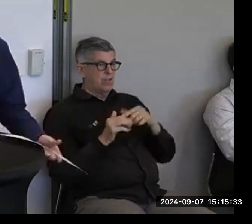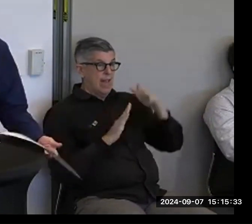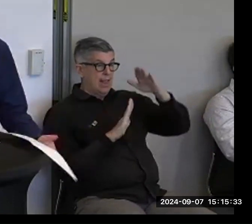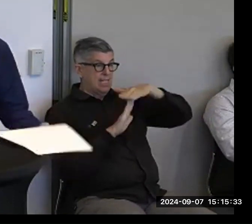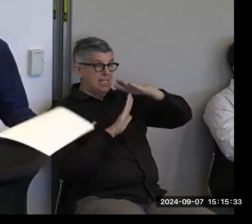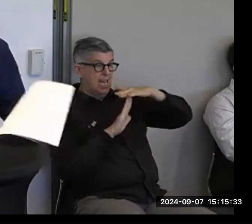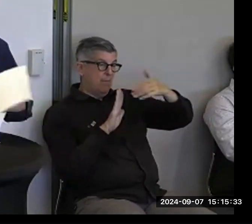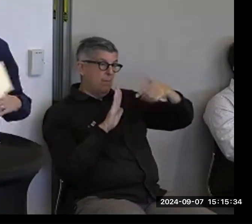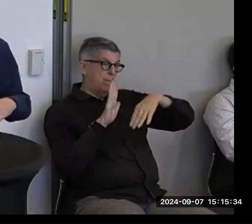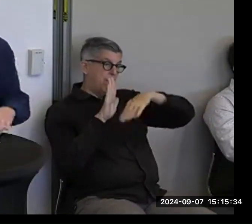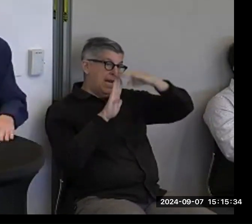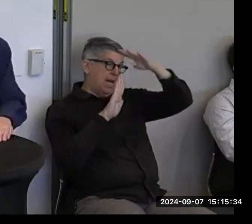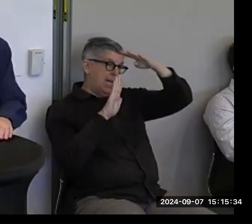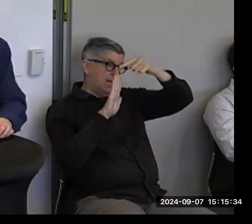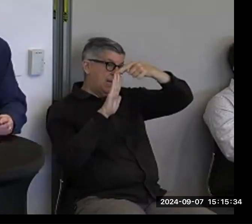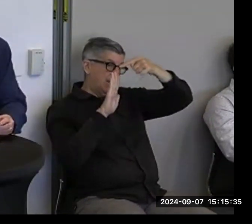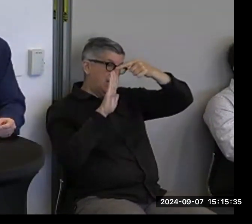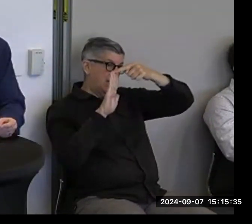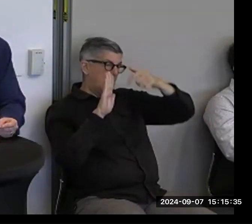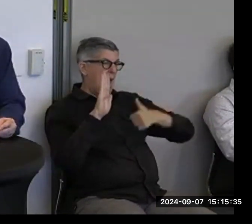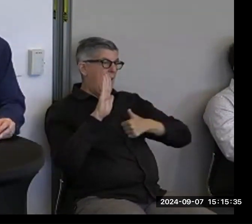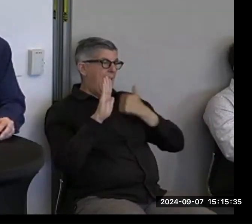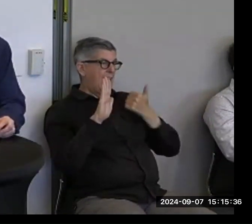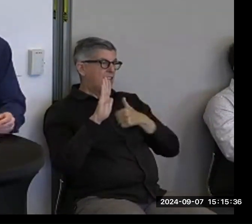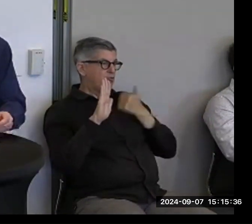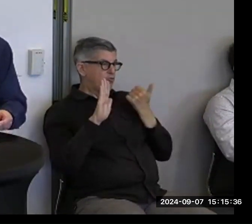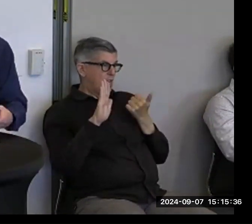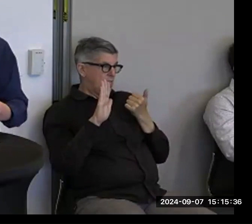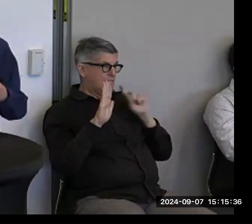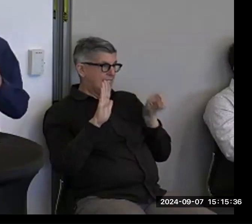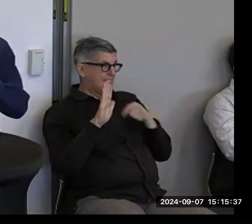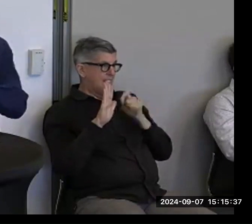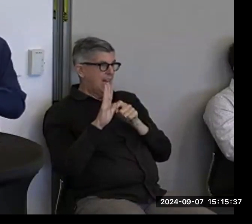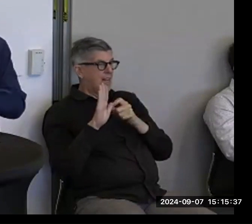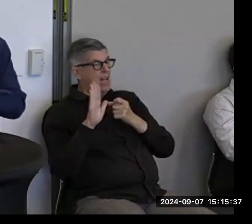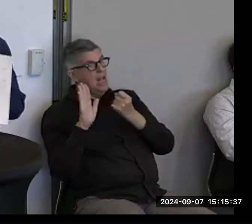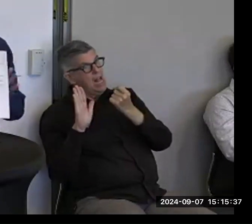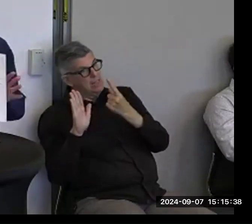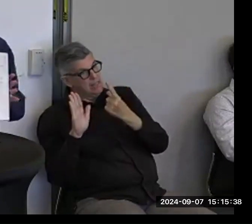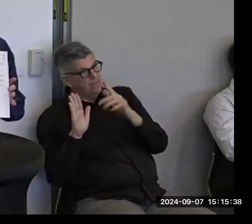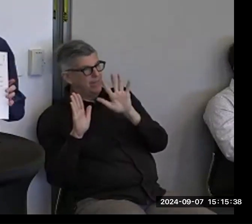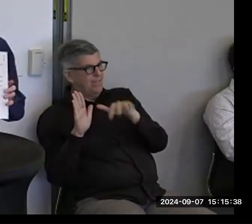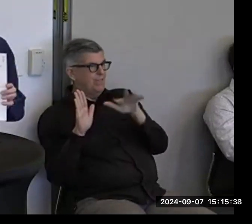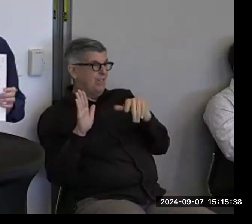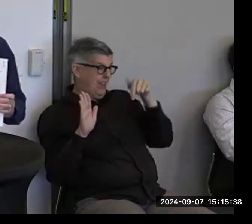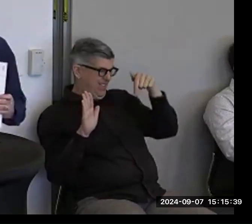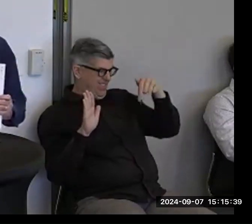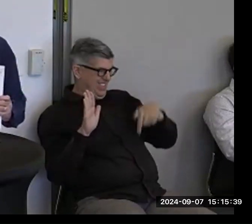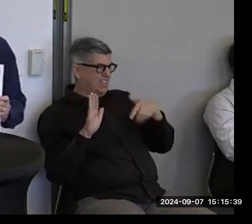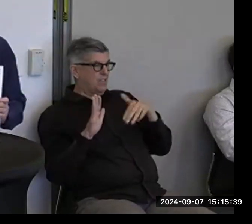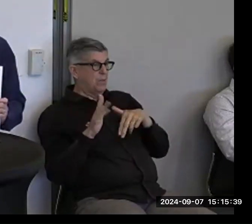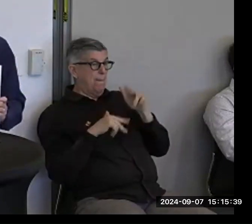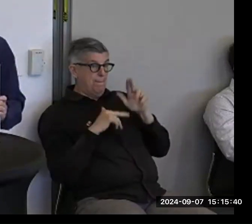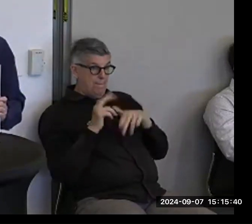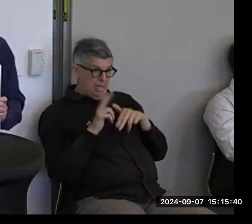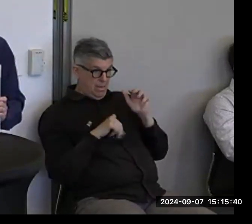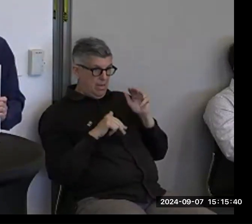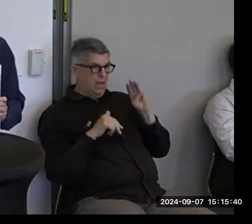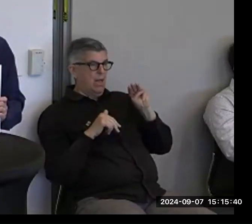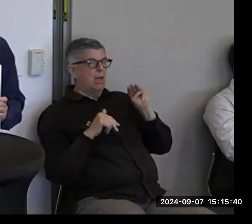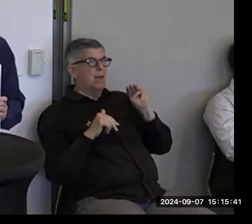address, and our address street location is 1155, this building on Market